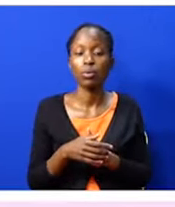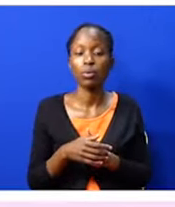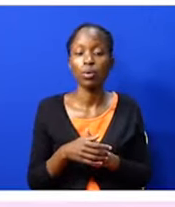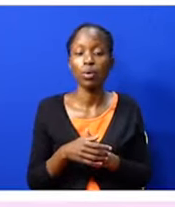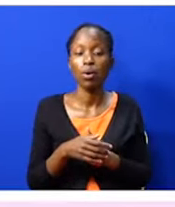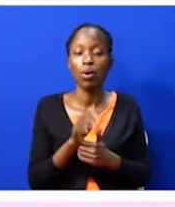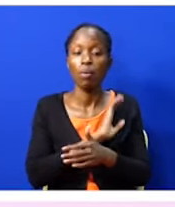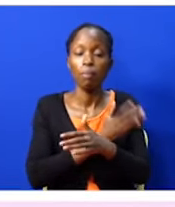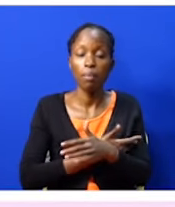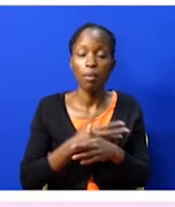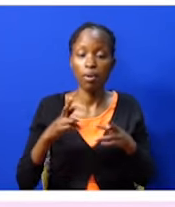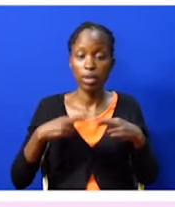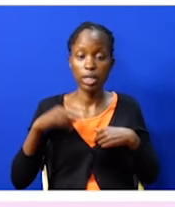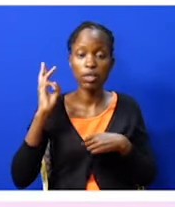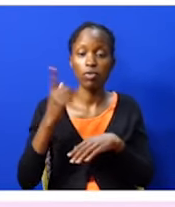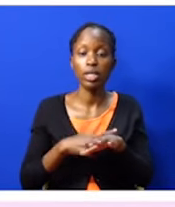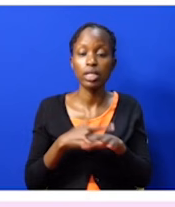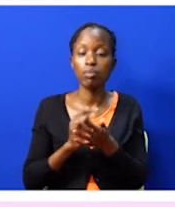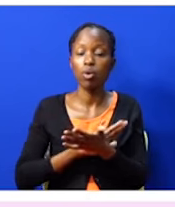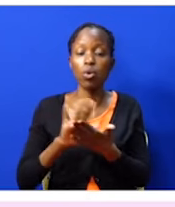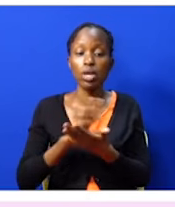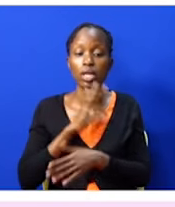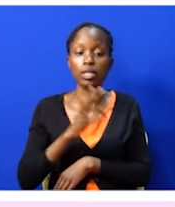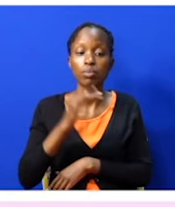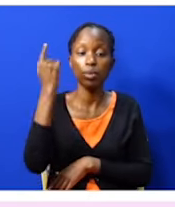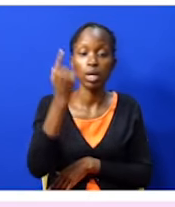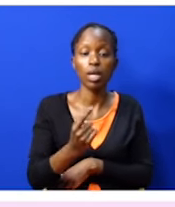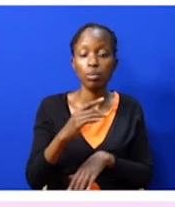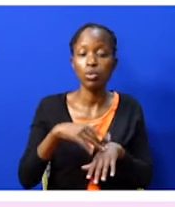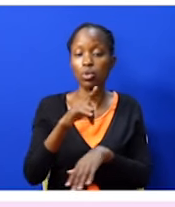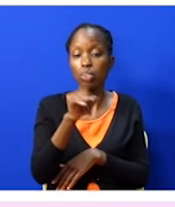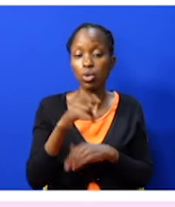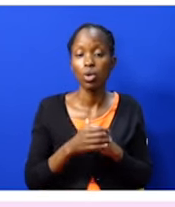power when the Holy Spirit comes on you.